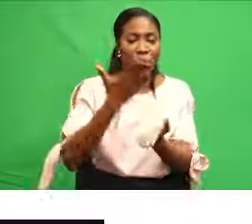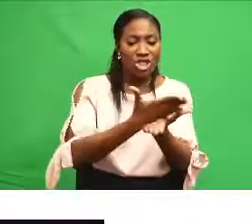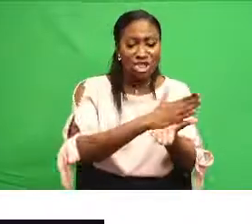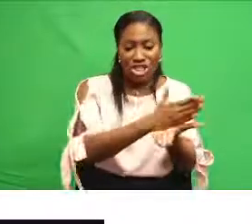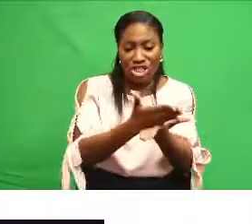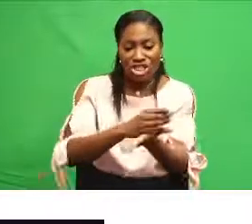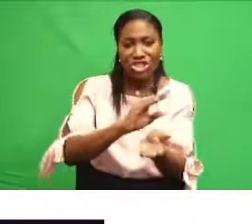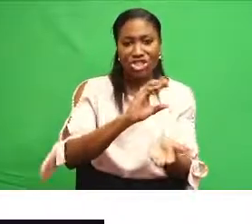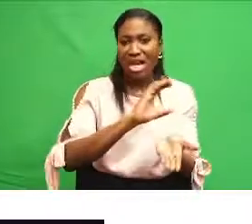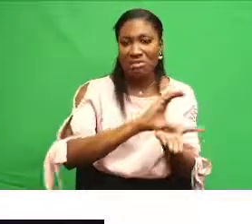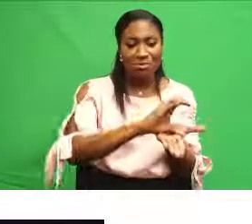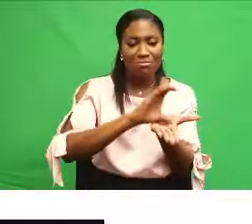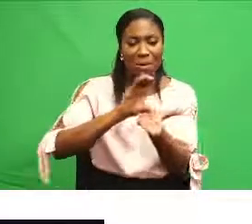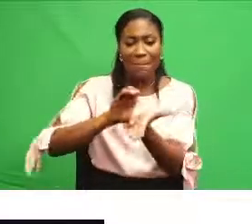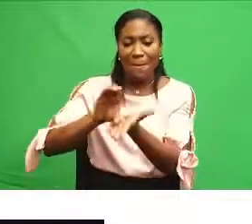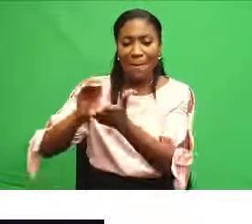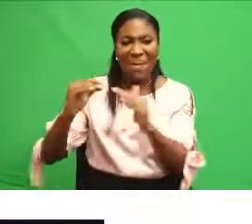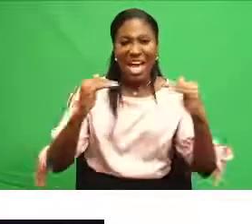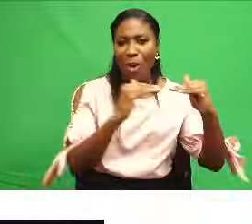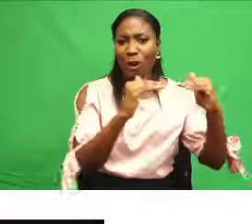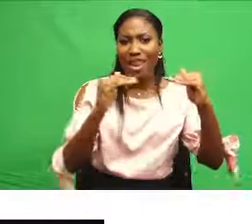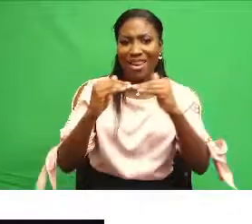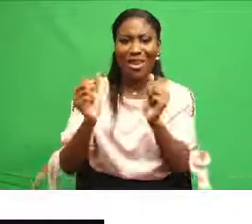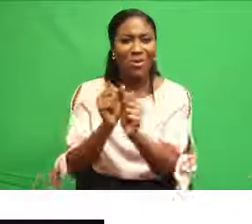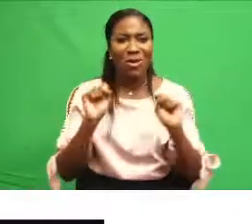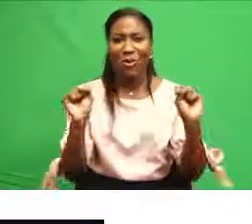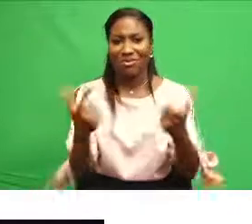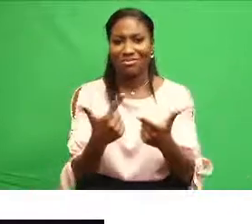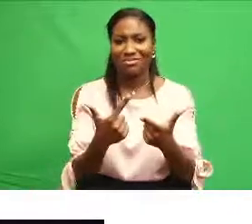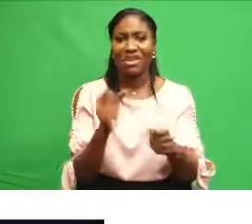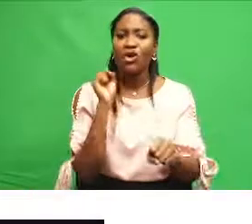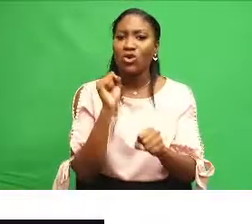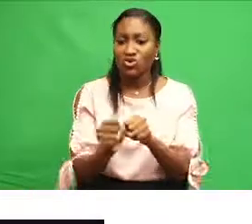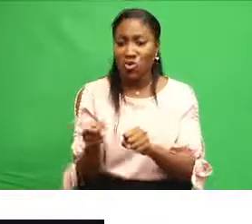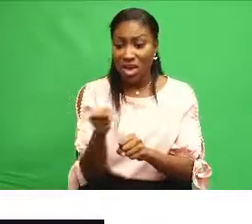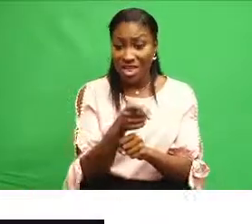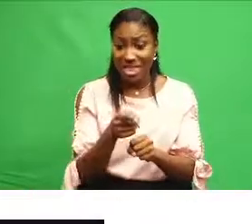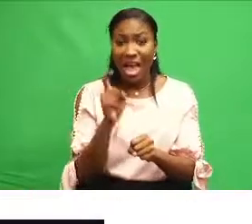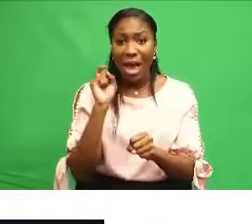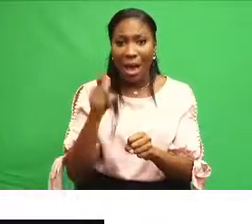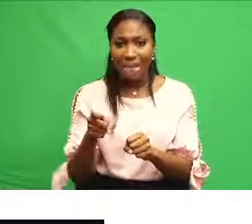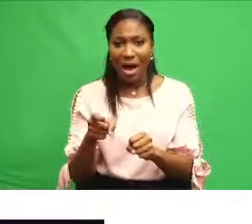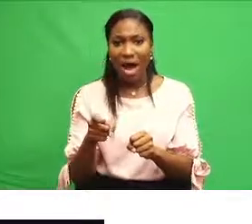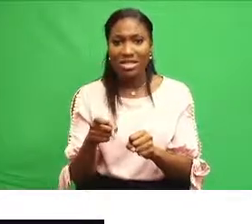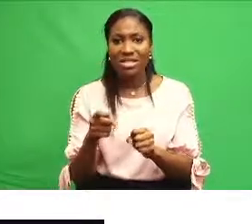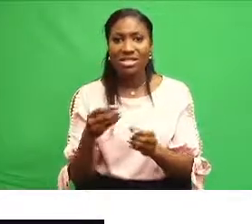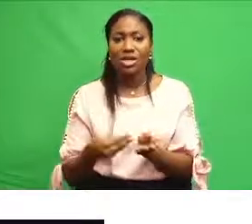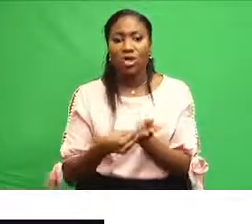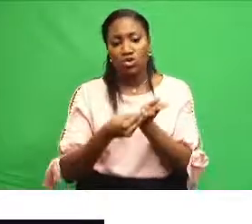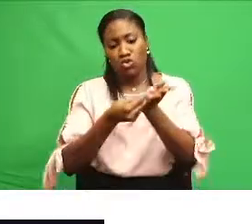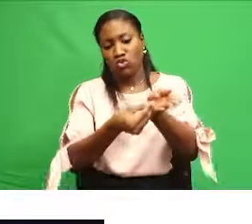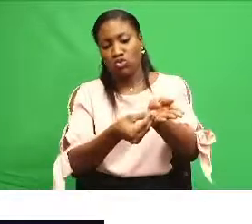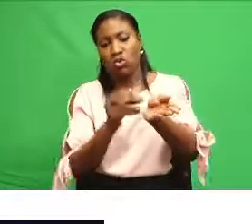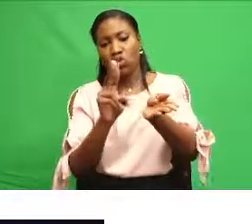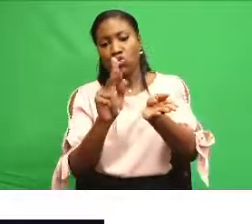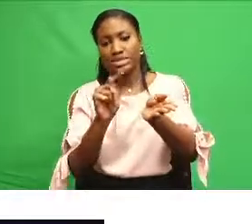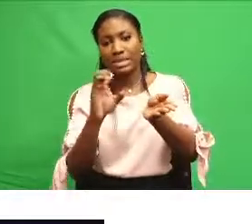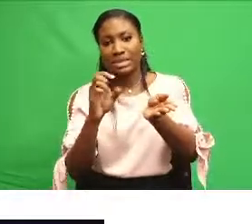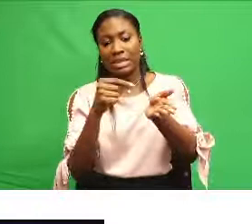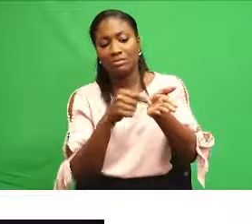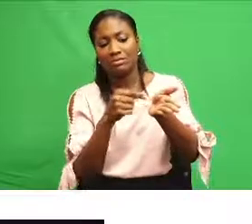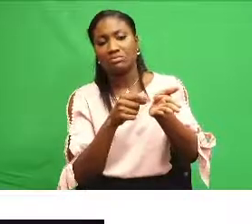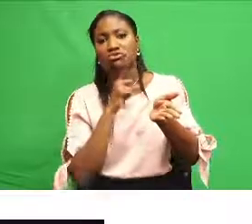is required is the presentation of a death certificate to certify that you have in fact passed, and of